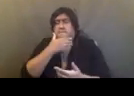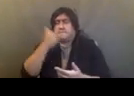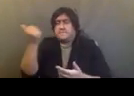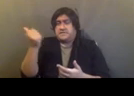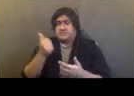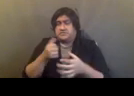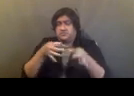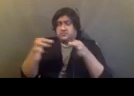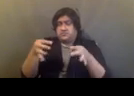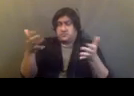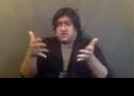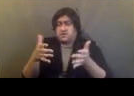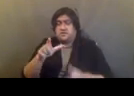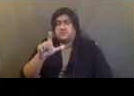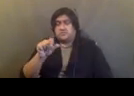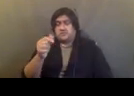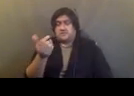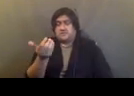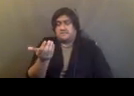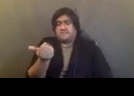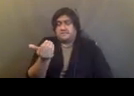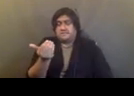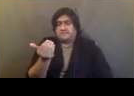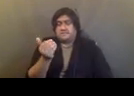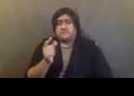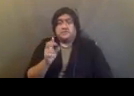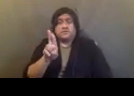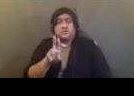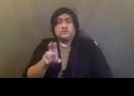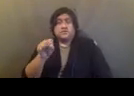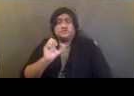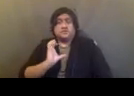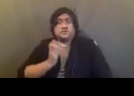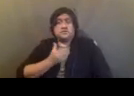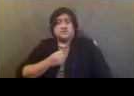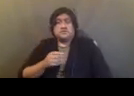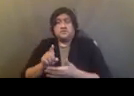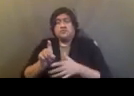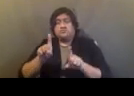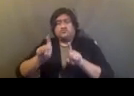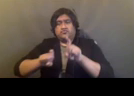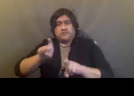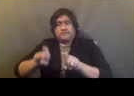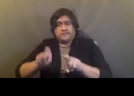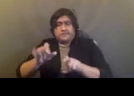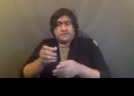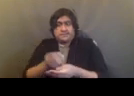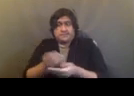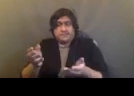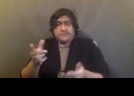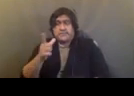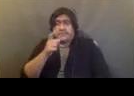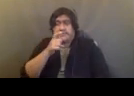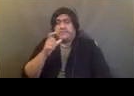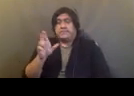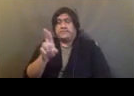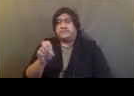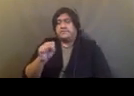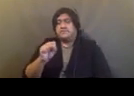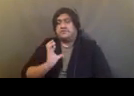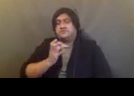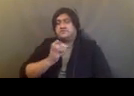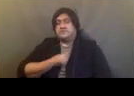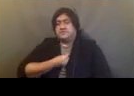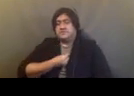comes out of the 2015 US Transgender Survey, which was put out by the National Center for Transgender Equality. And this is an